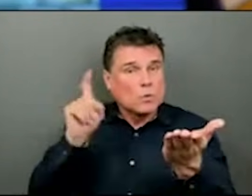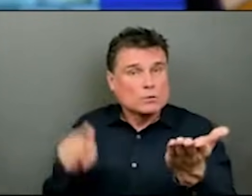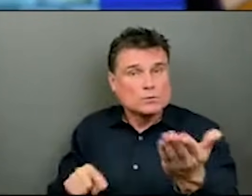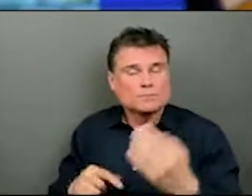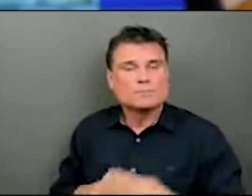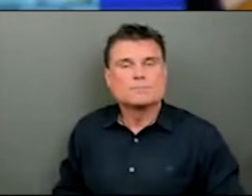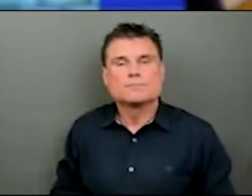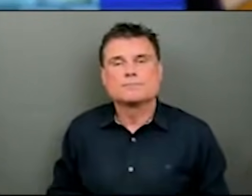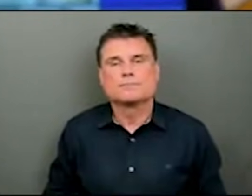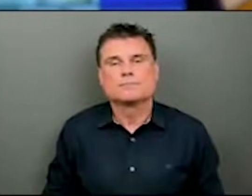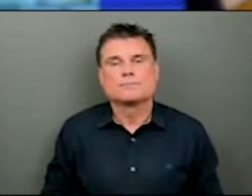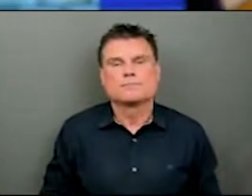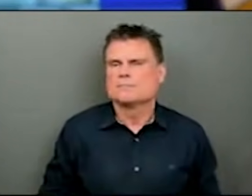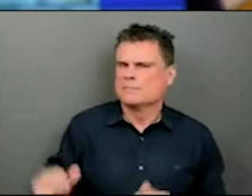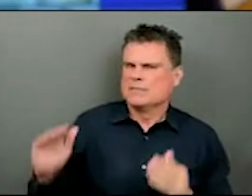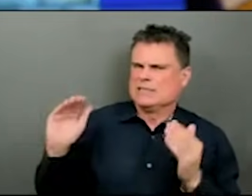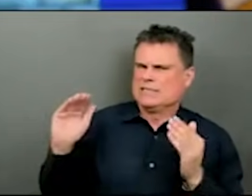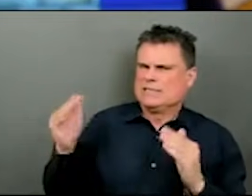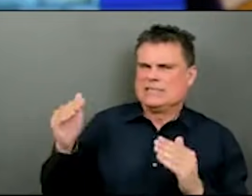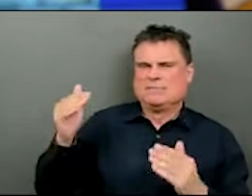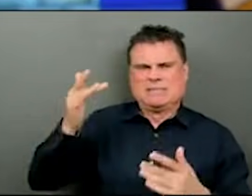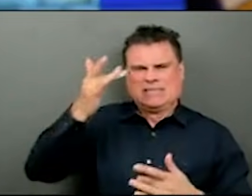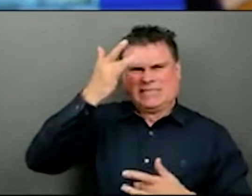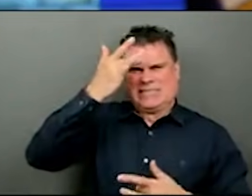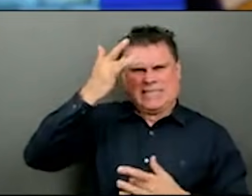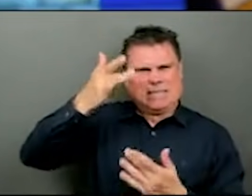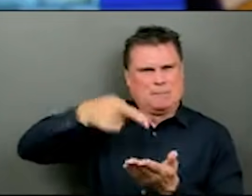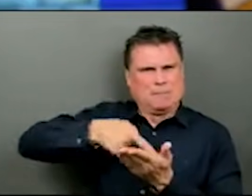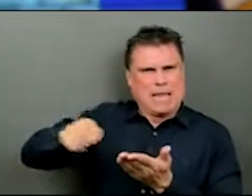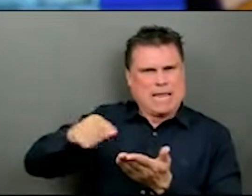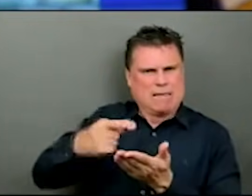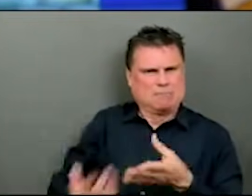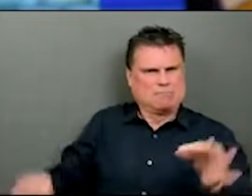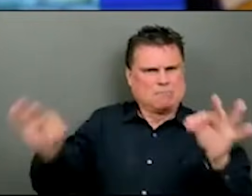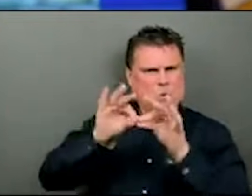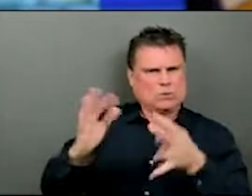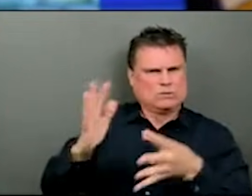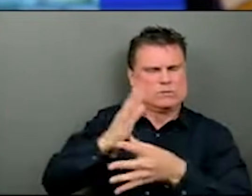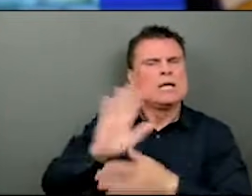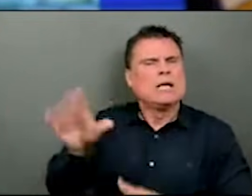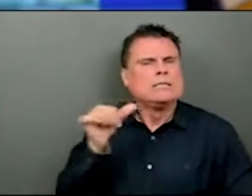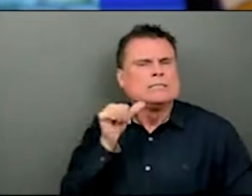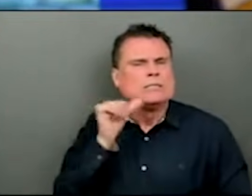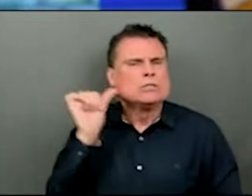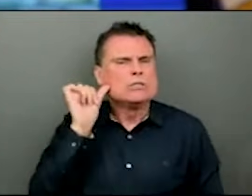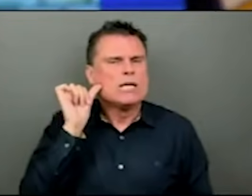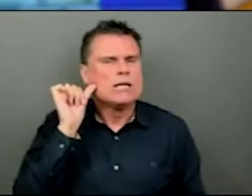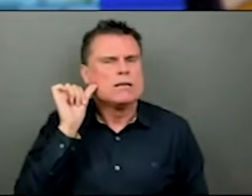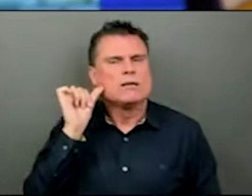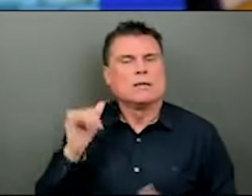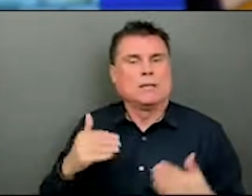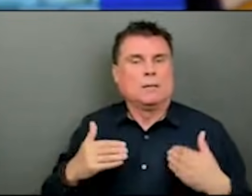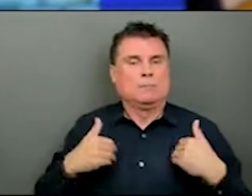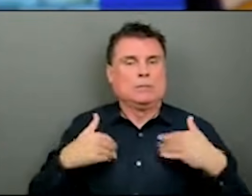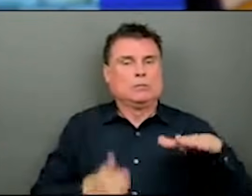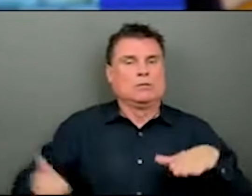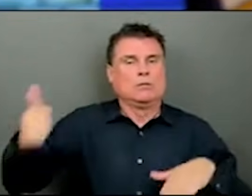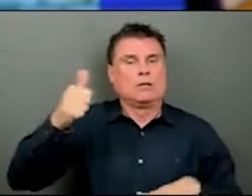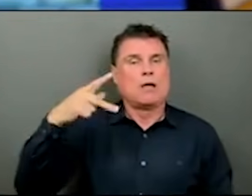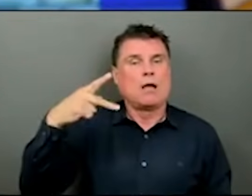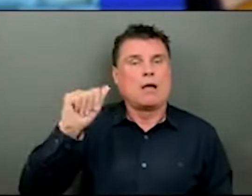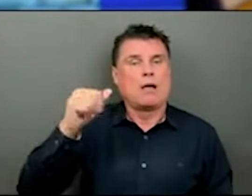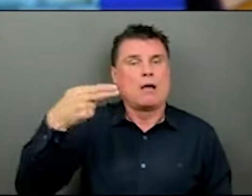Sick pay is a priority for the province, but yesterday we heard an announcement from Minister Calon adding additional money